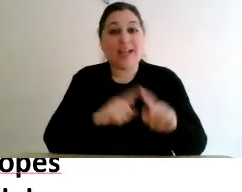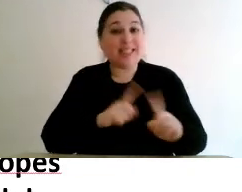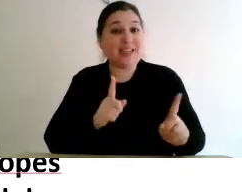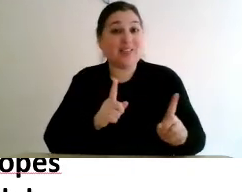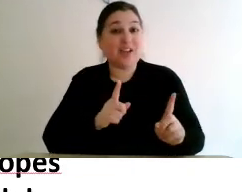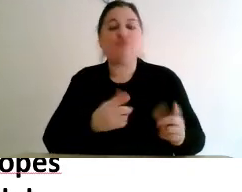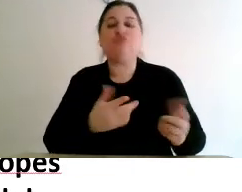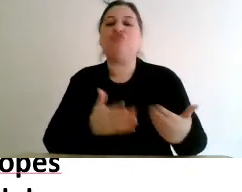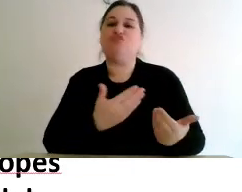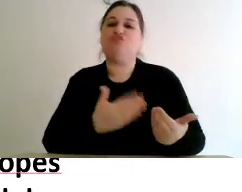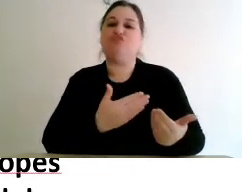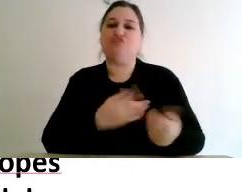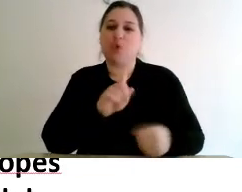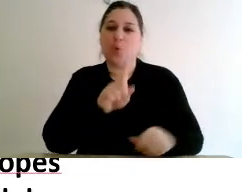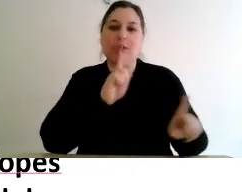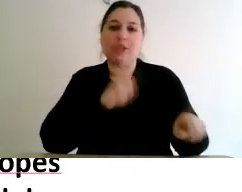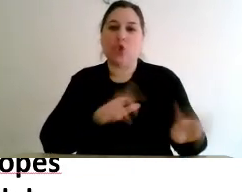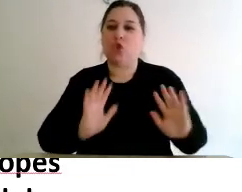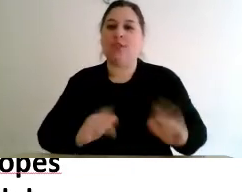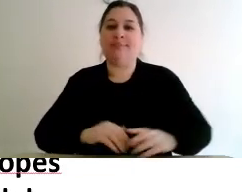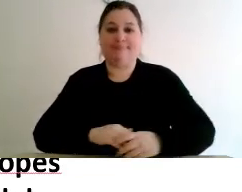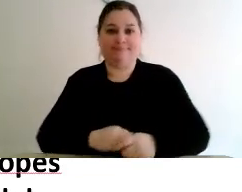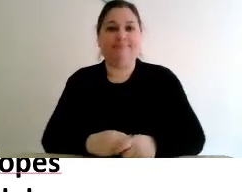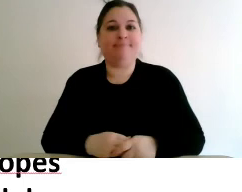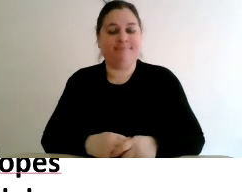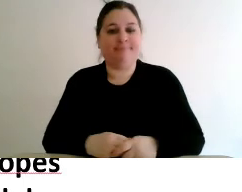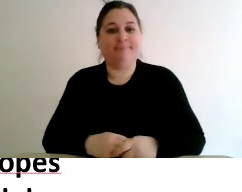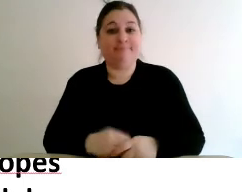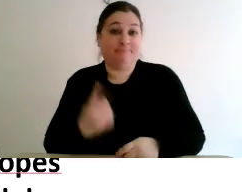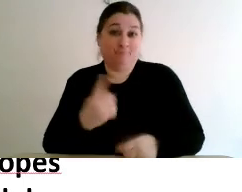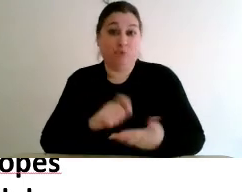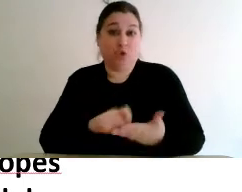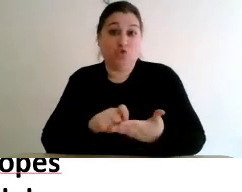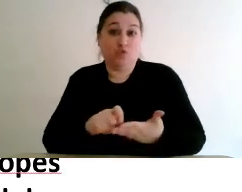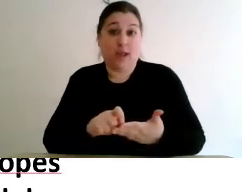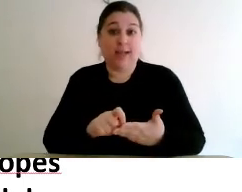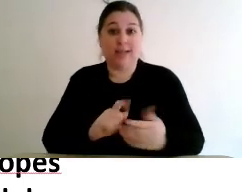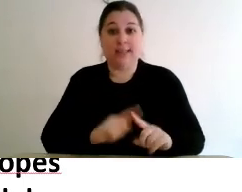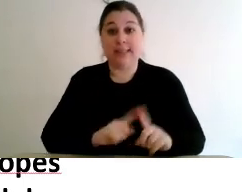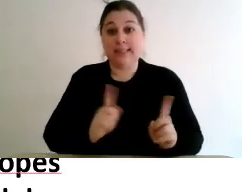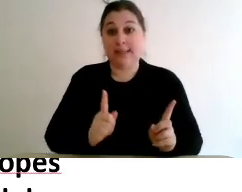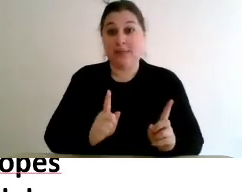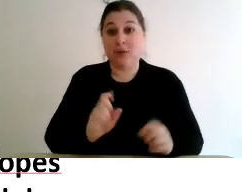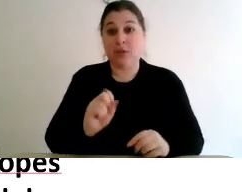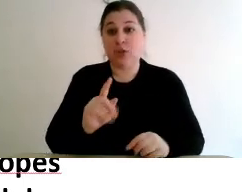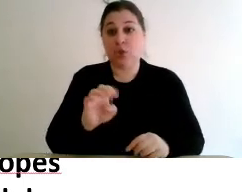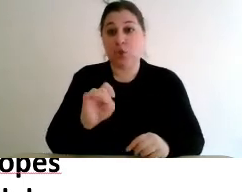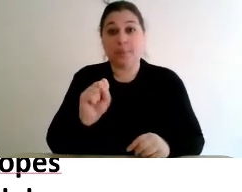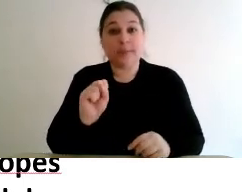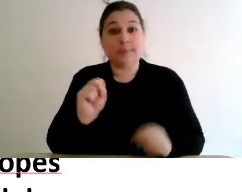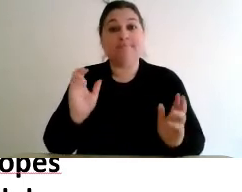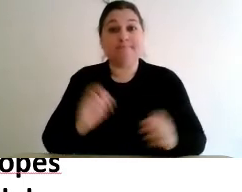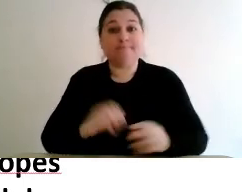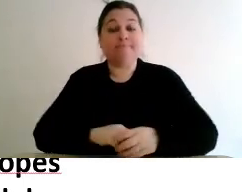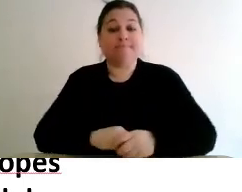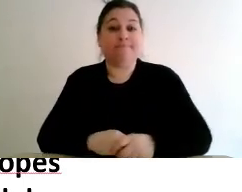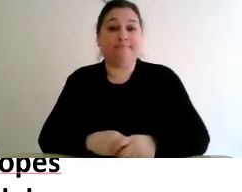automatically one solution. And you write different